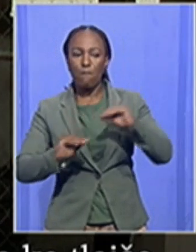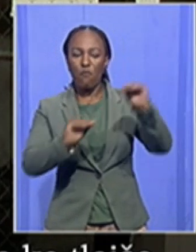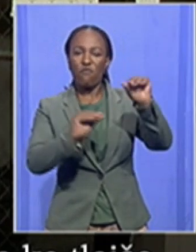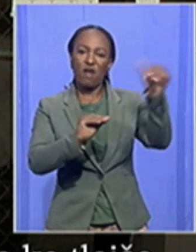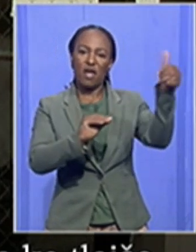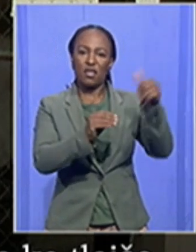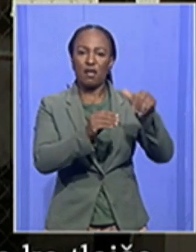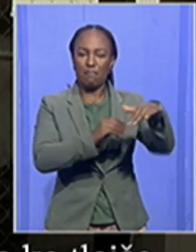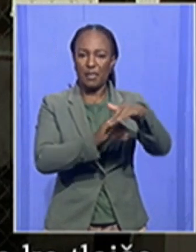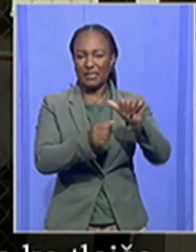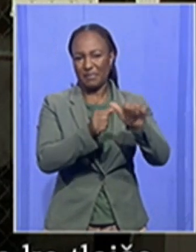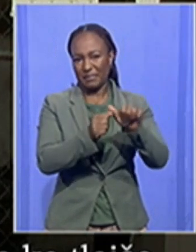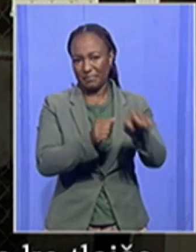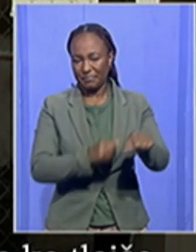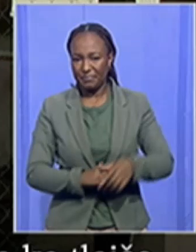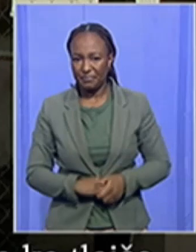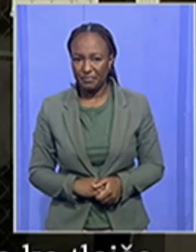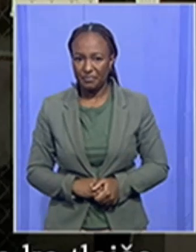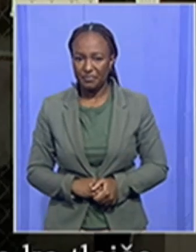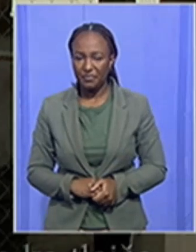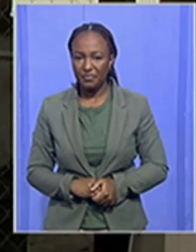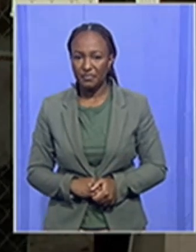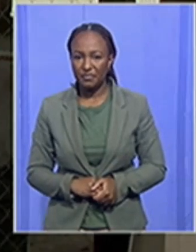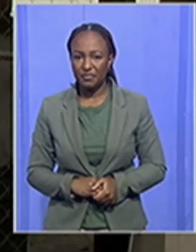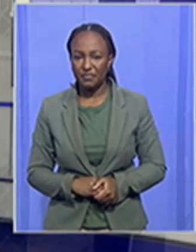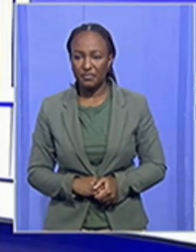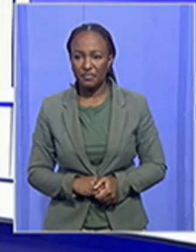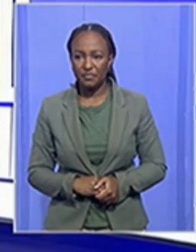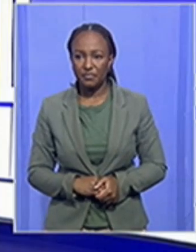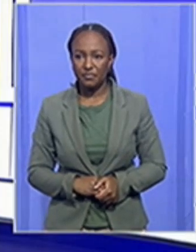Phaladimo, ditabeng tša SABC Segosese.